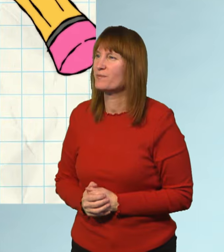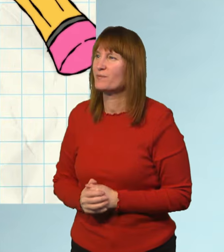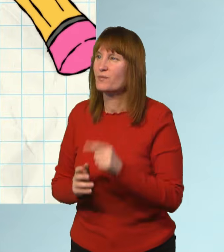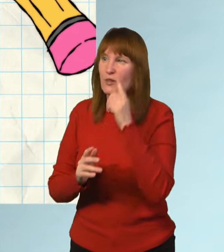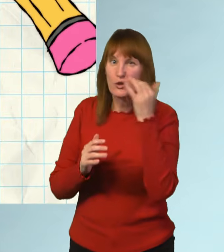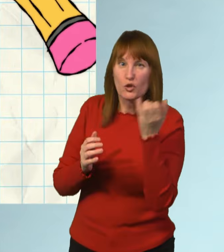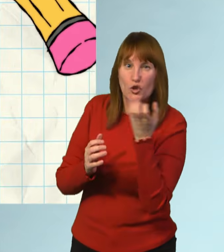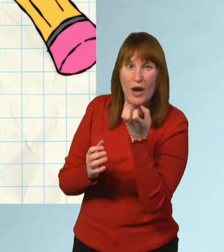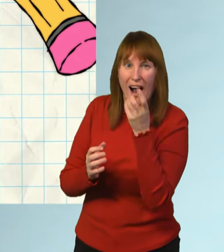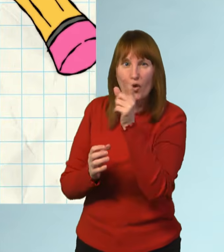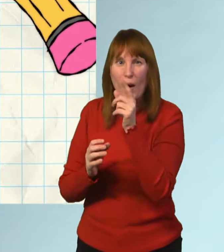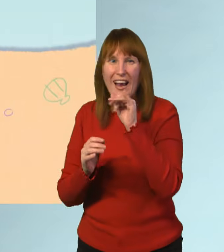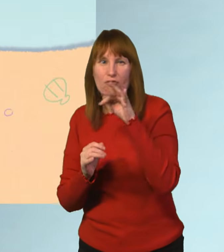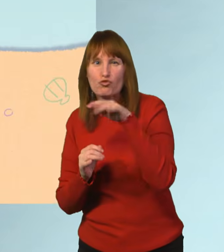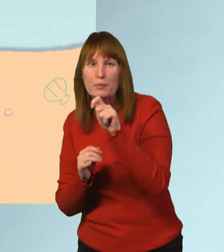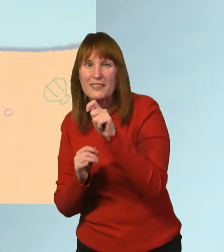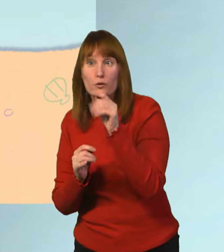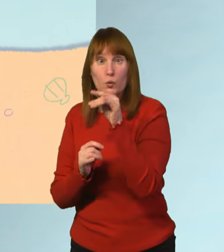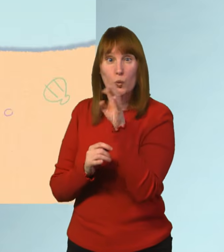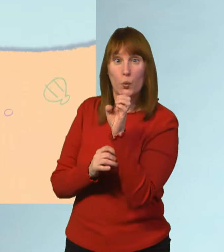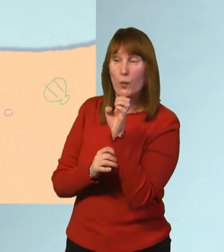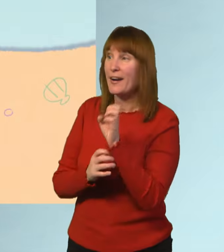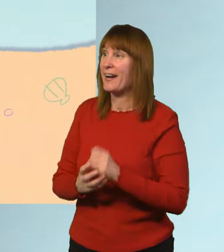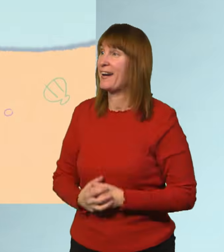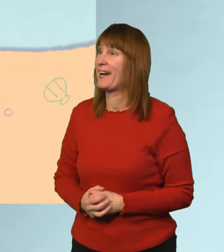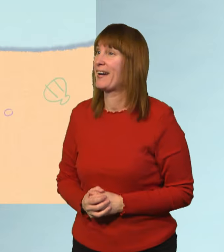your instruments are in tune.